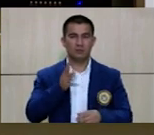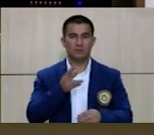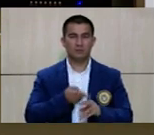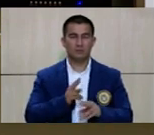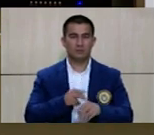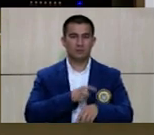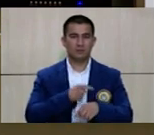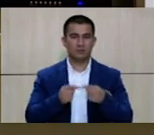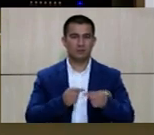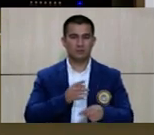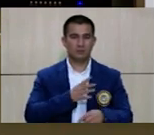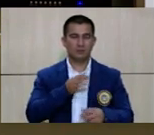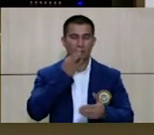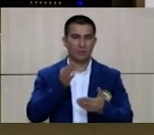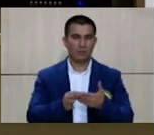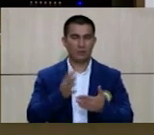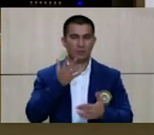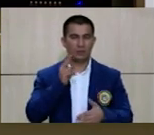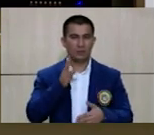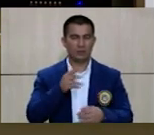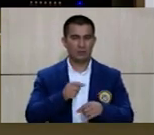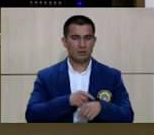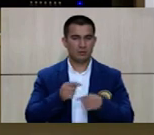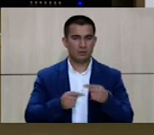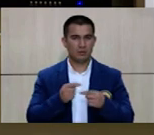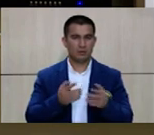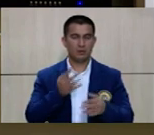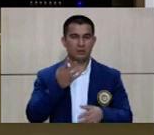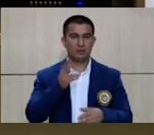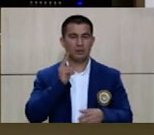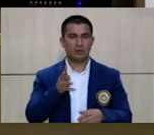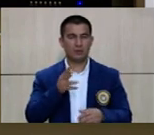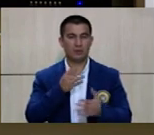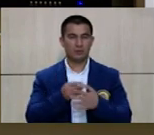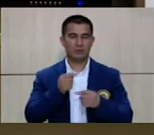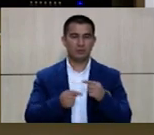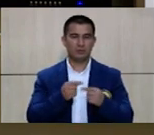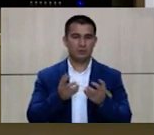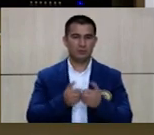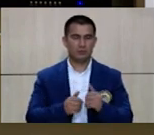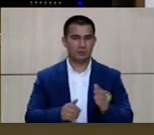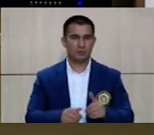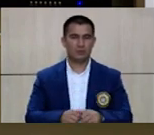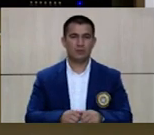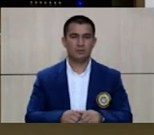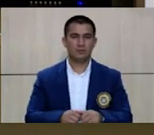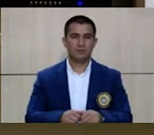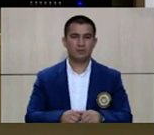soat ekan. Javob 5 km soat va 4 km soat.